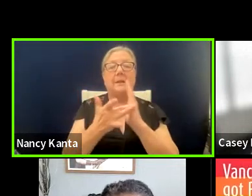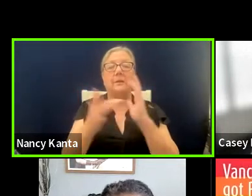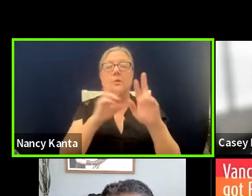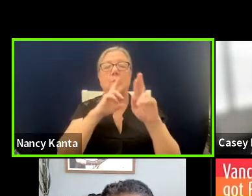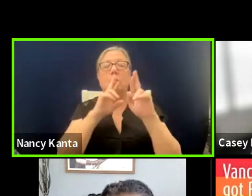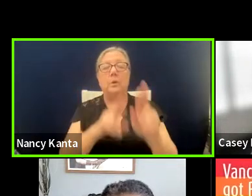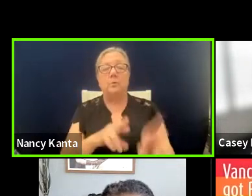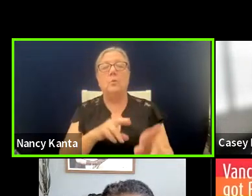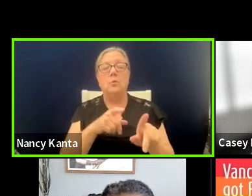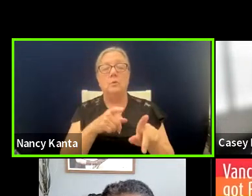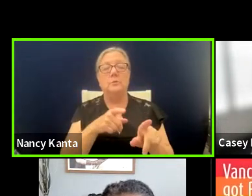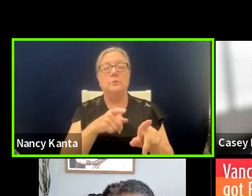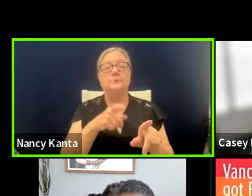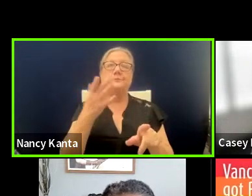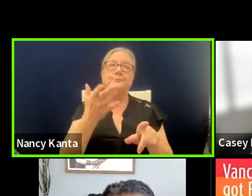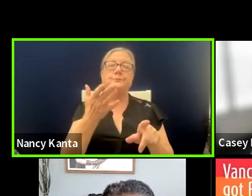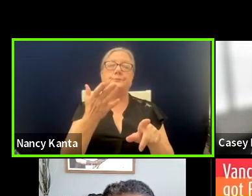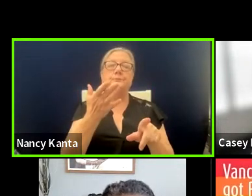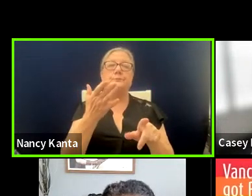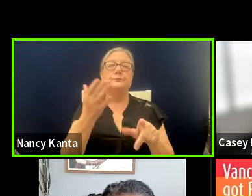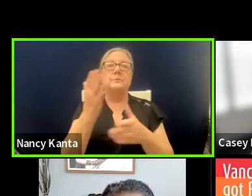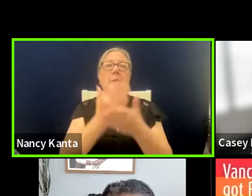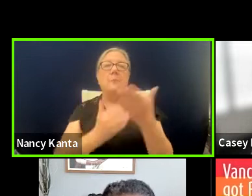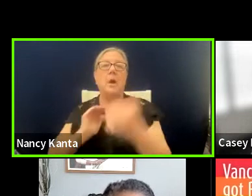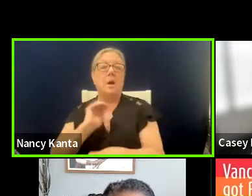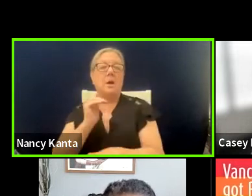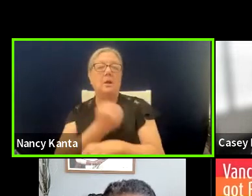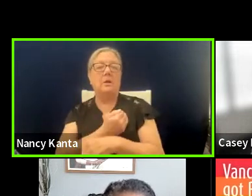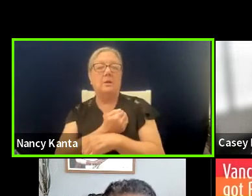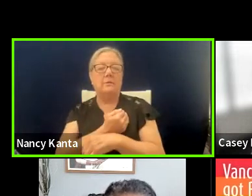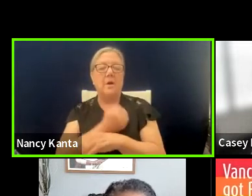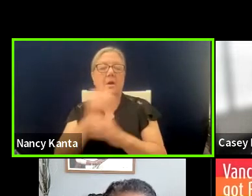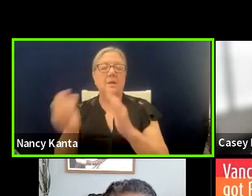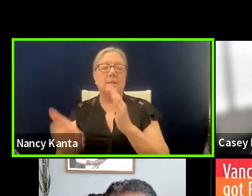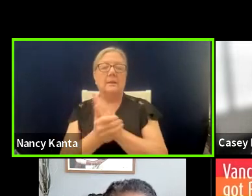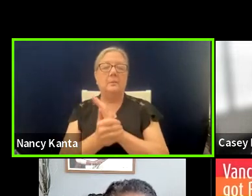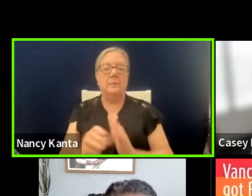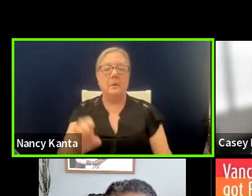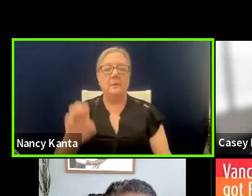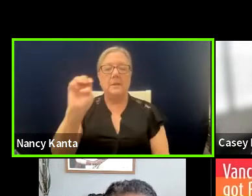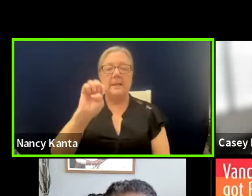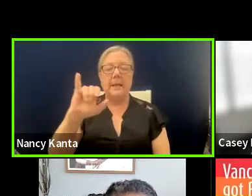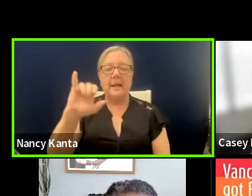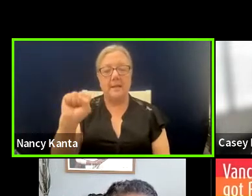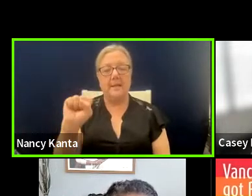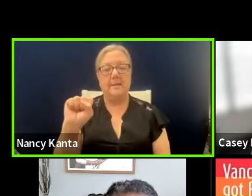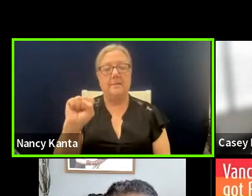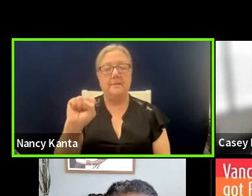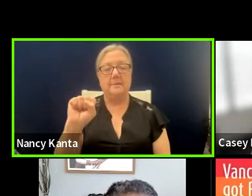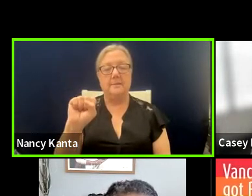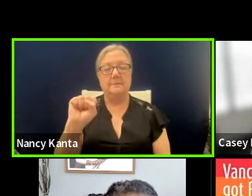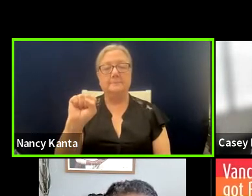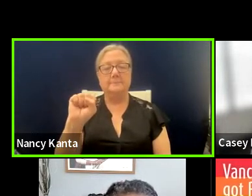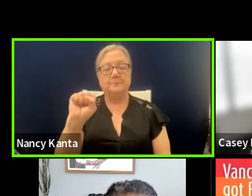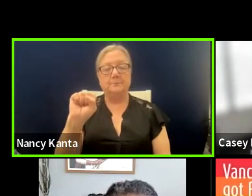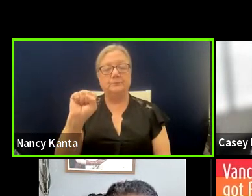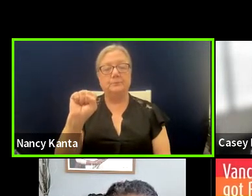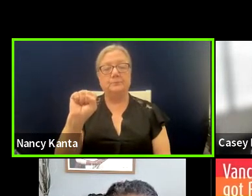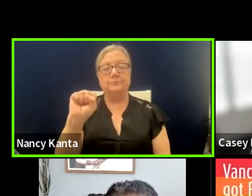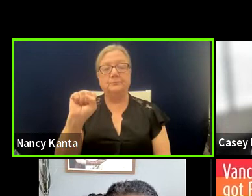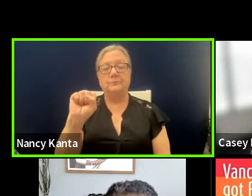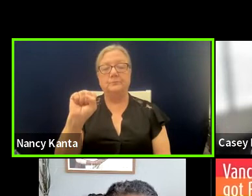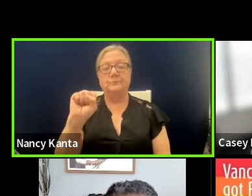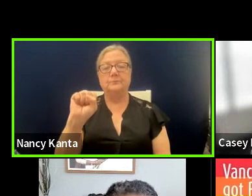part of our supplemental EIS, the environmental impact statement. And there's a whole bunch of